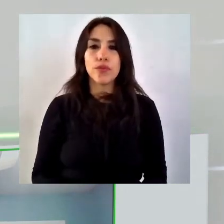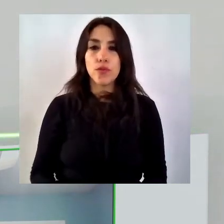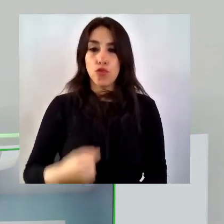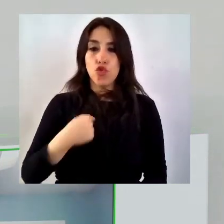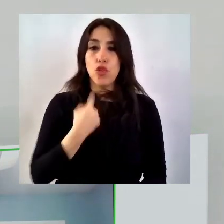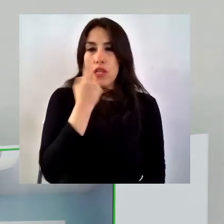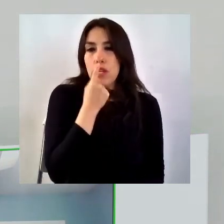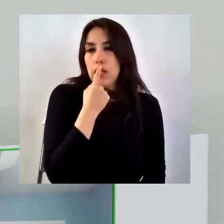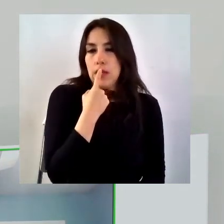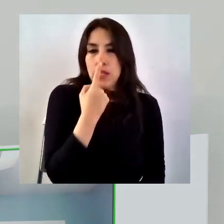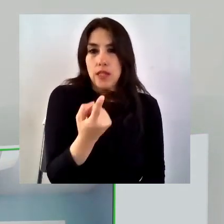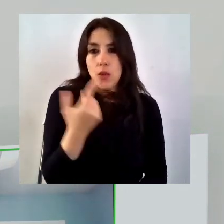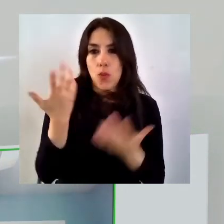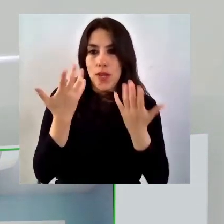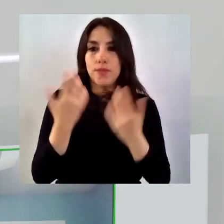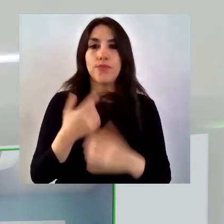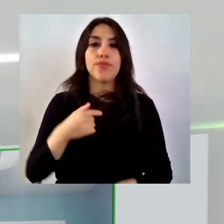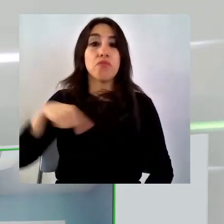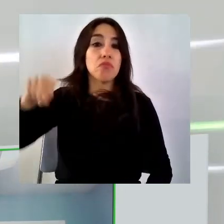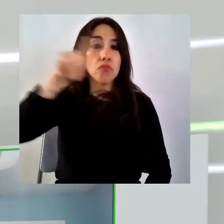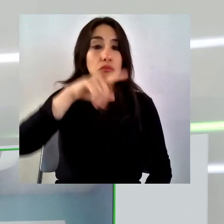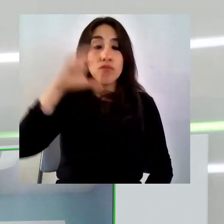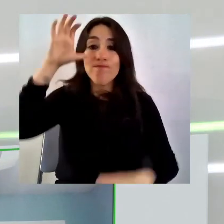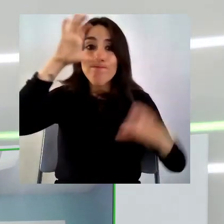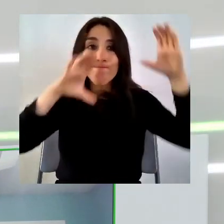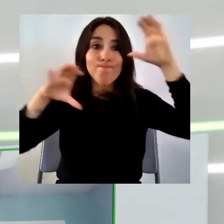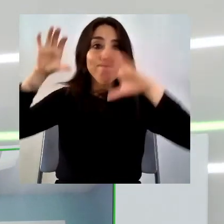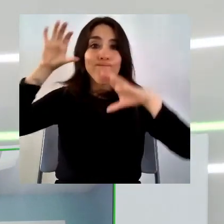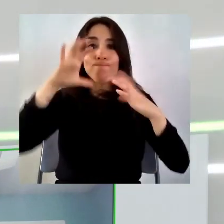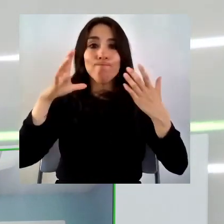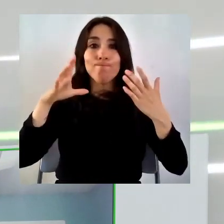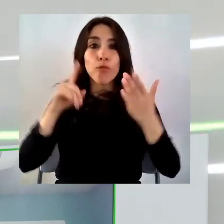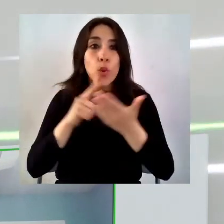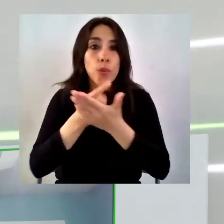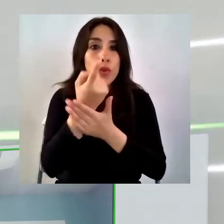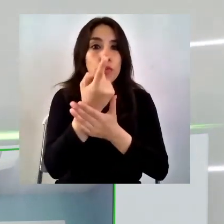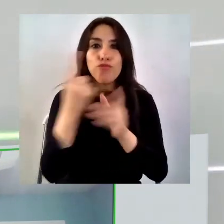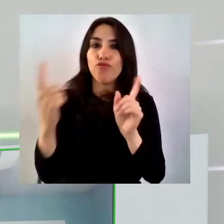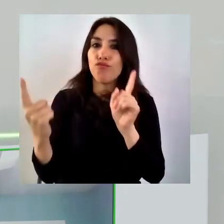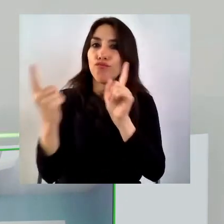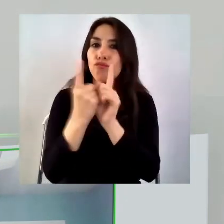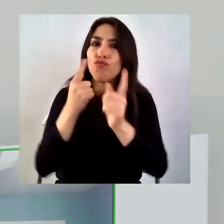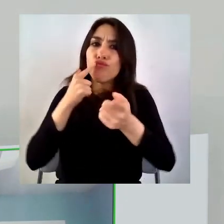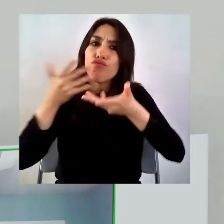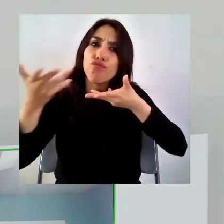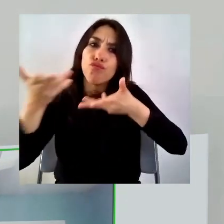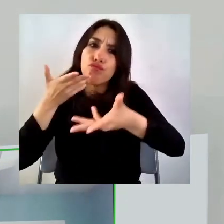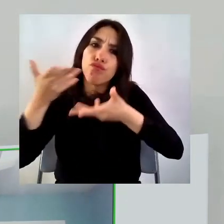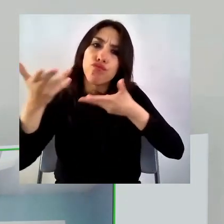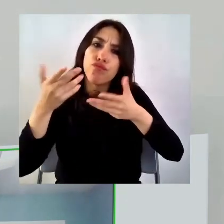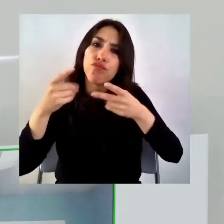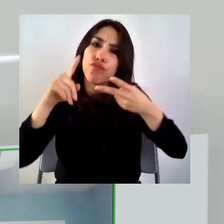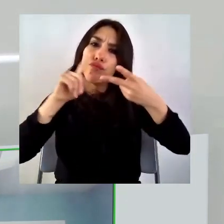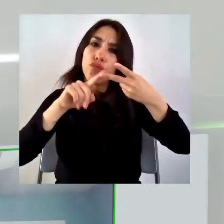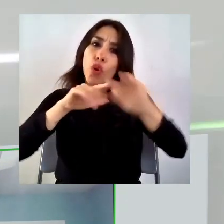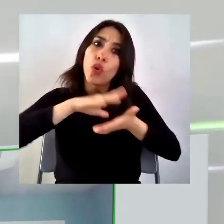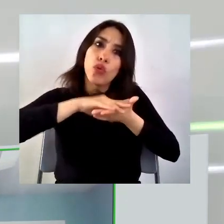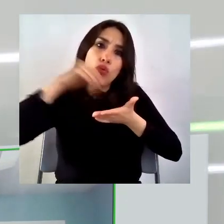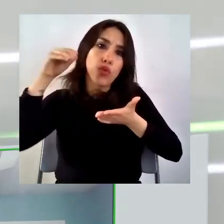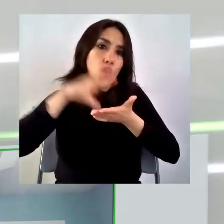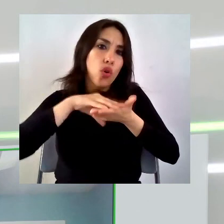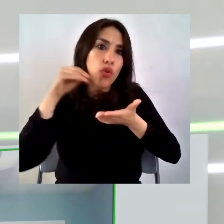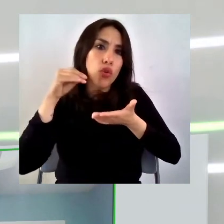opportunities to talk, to learn of the, connect, to learn of the